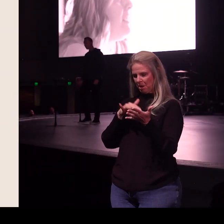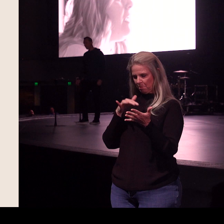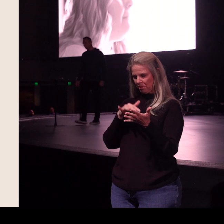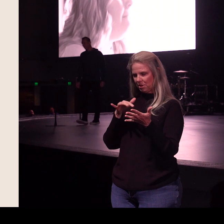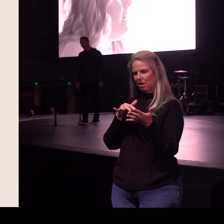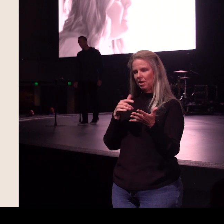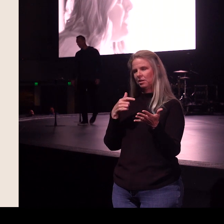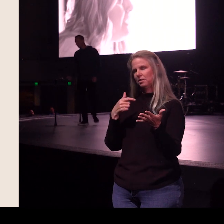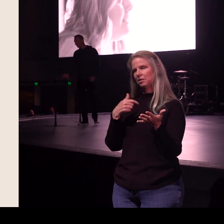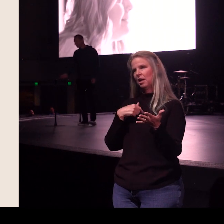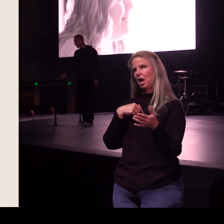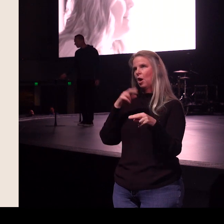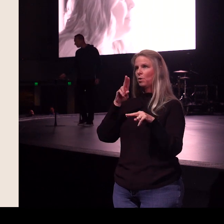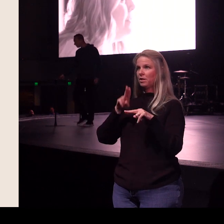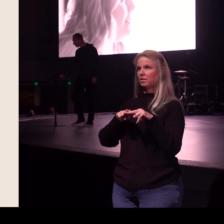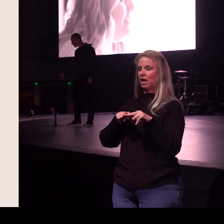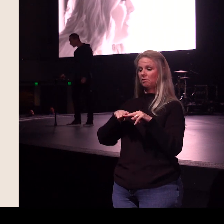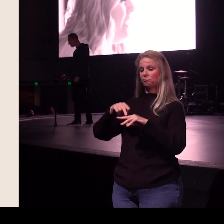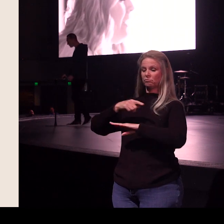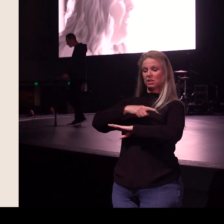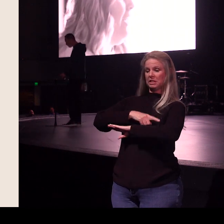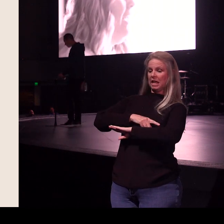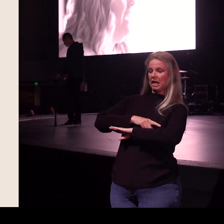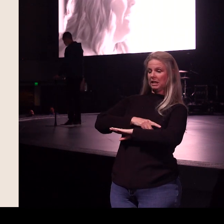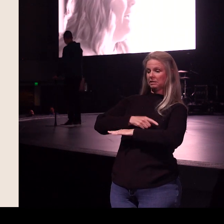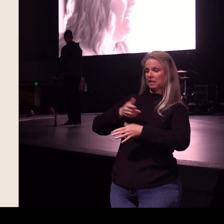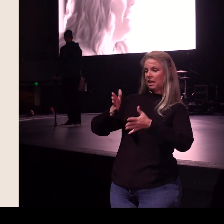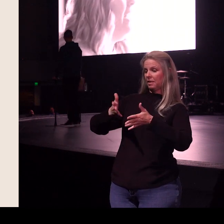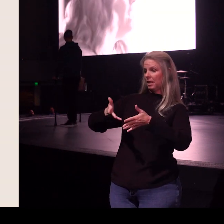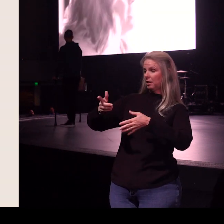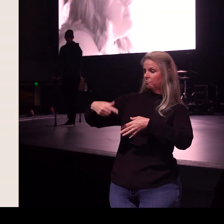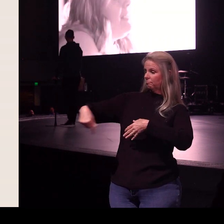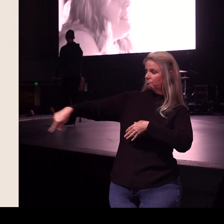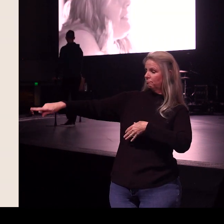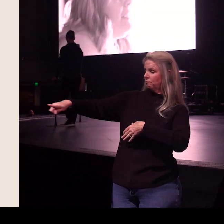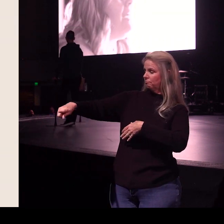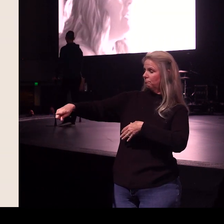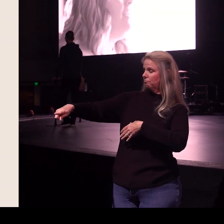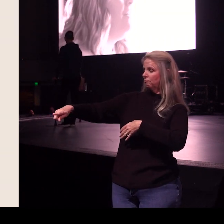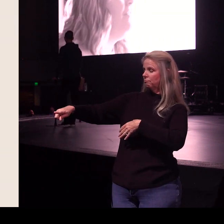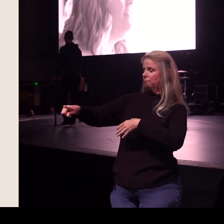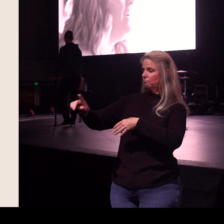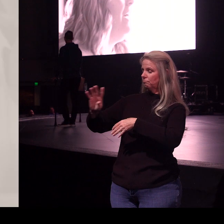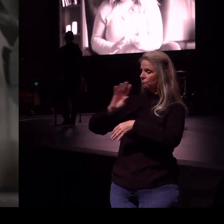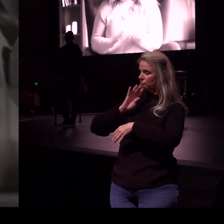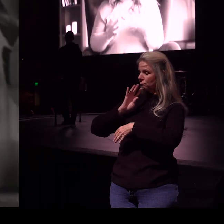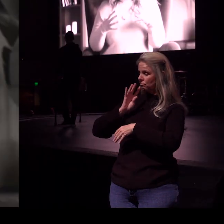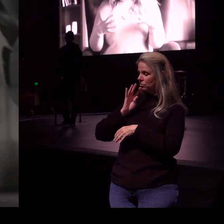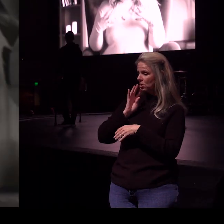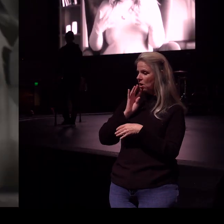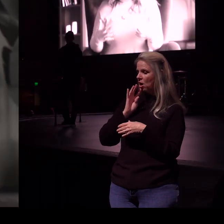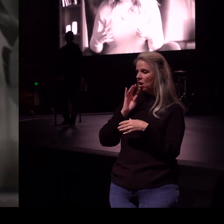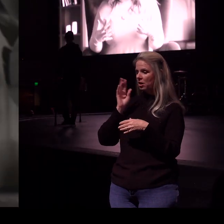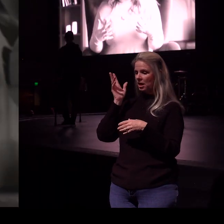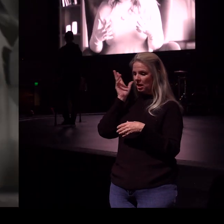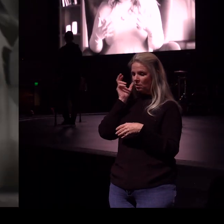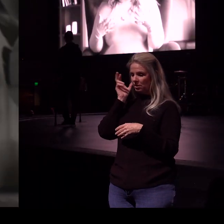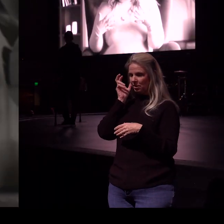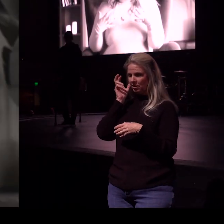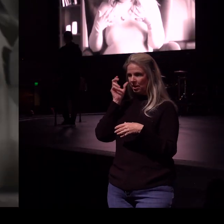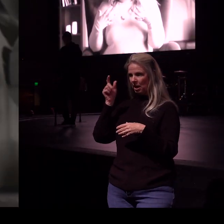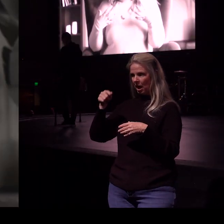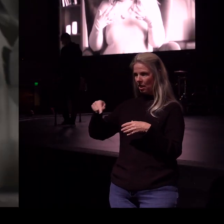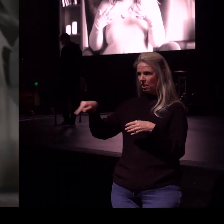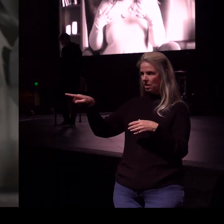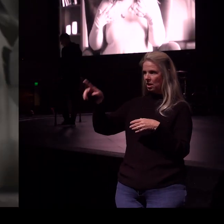would just sit at my desk, let them do their thing. And I mean, I'm listening kind of, and these boys